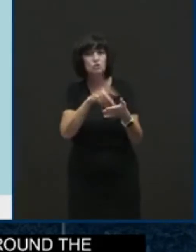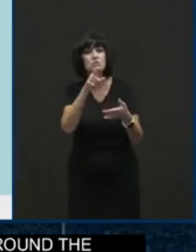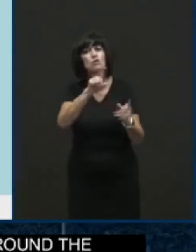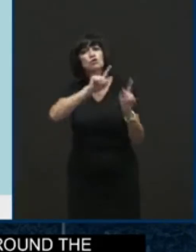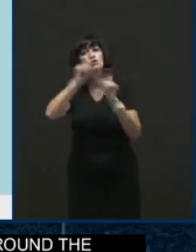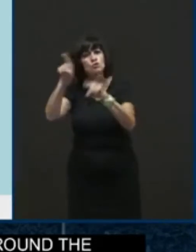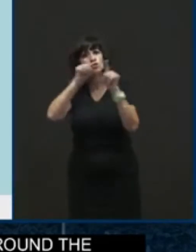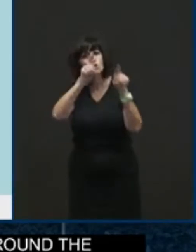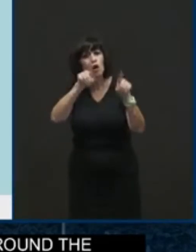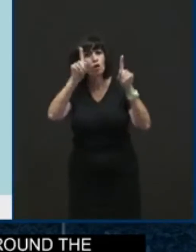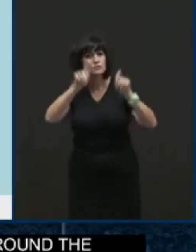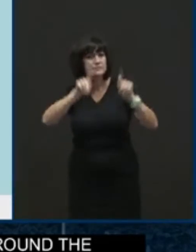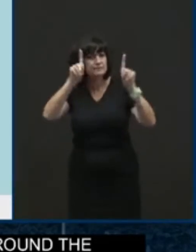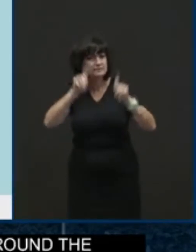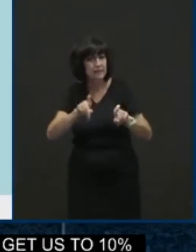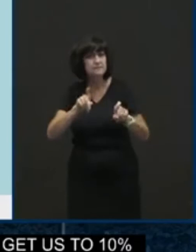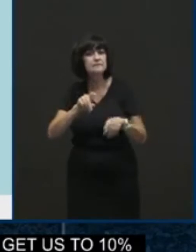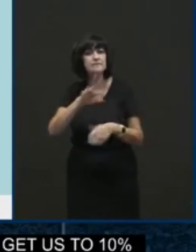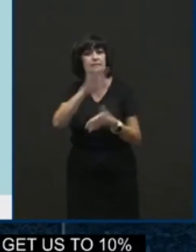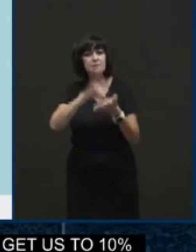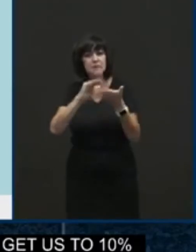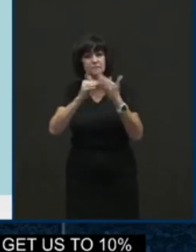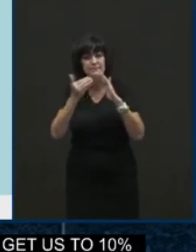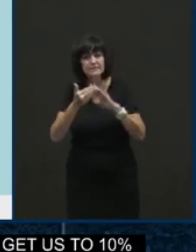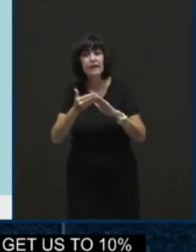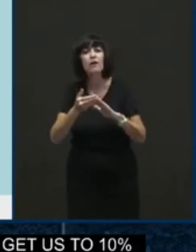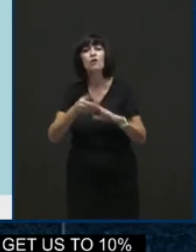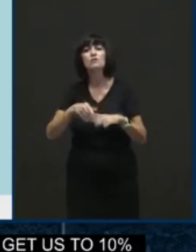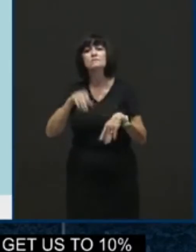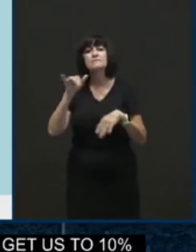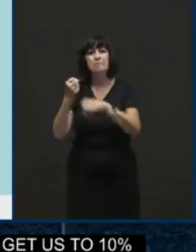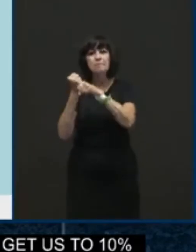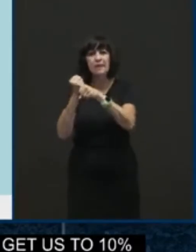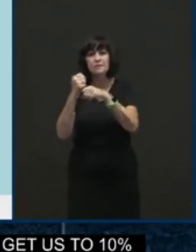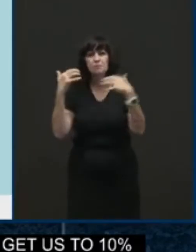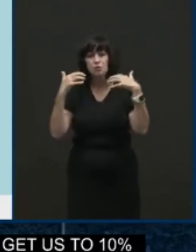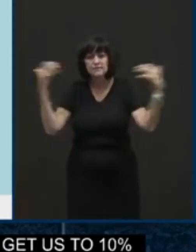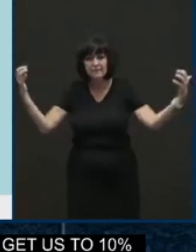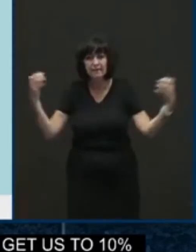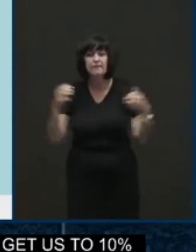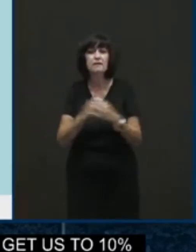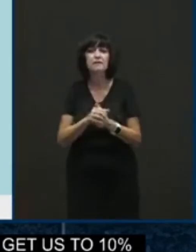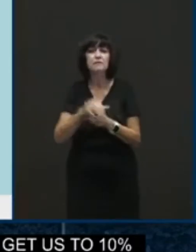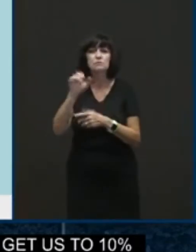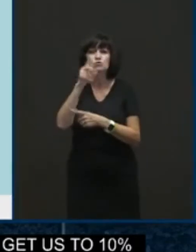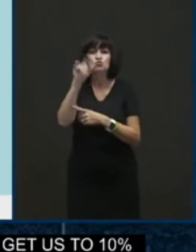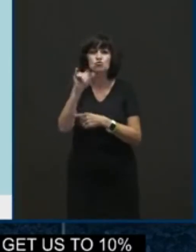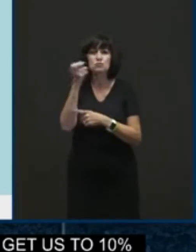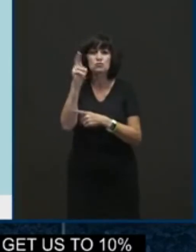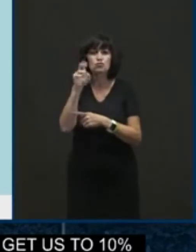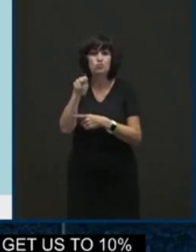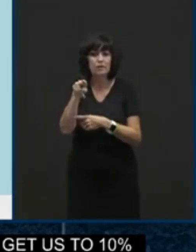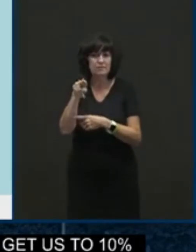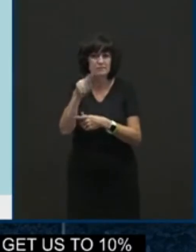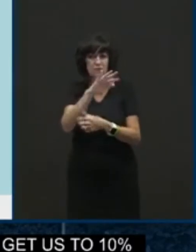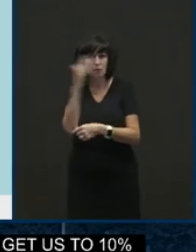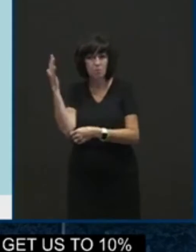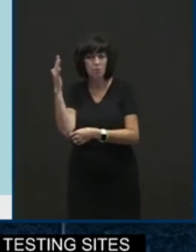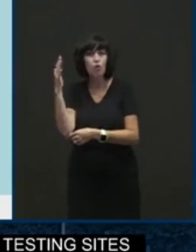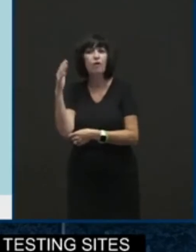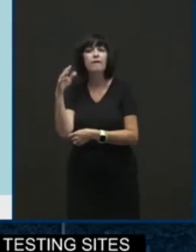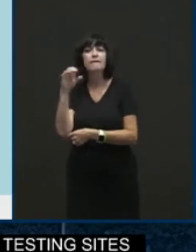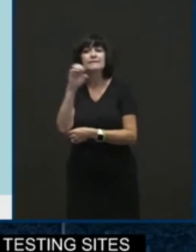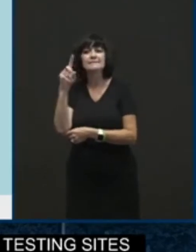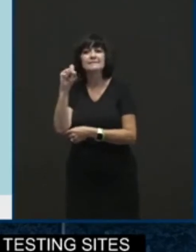sites in Middletown, Frawley Stadium, Eastside Charter, Judy Johnson Park, Seeds of Greatness Church, Aspira Academy,